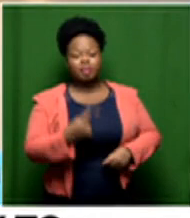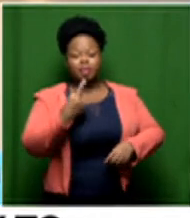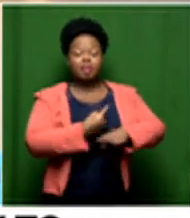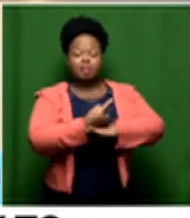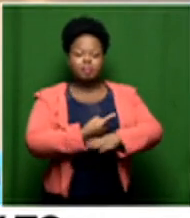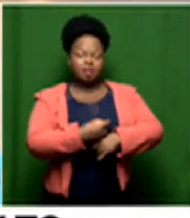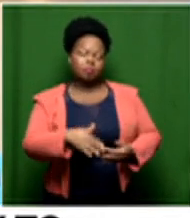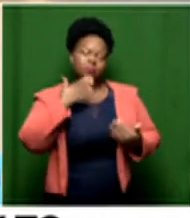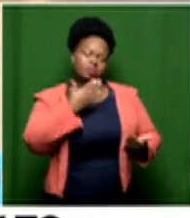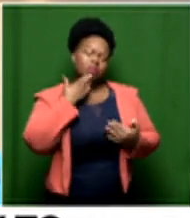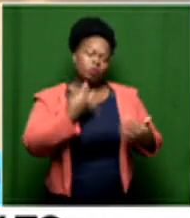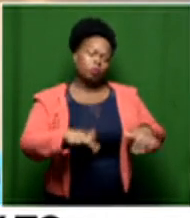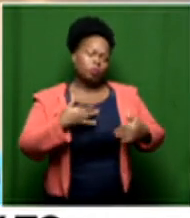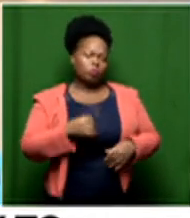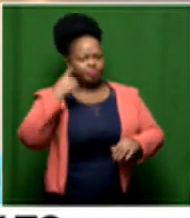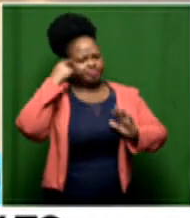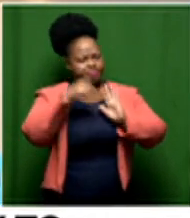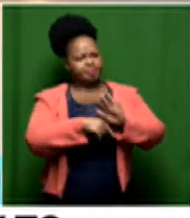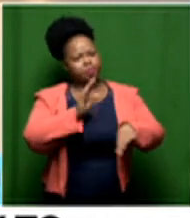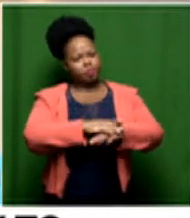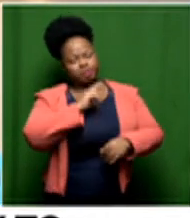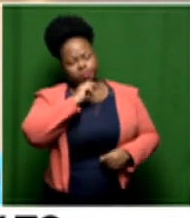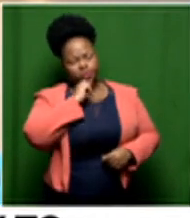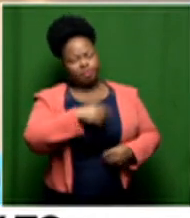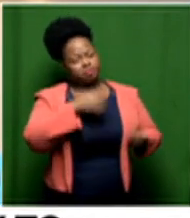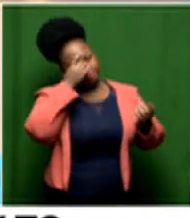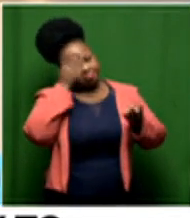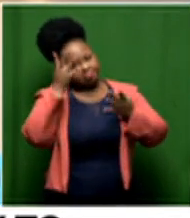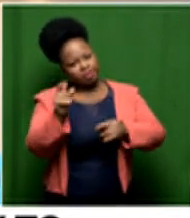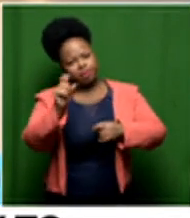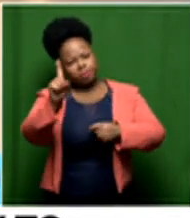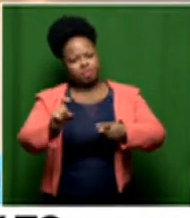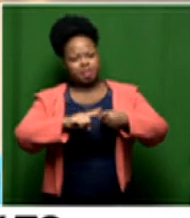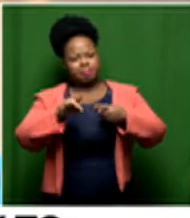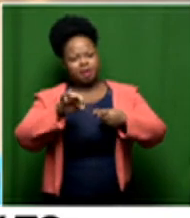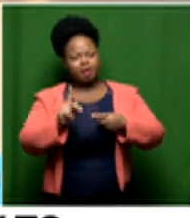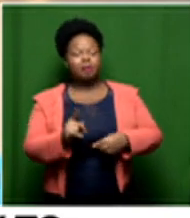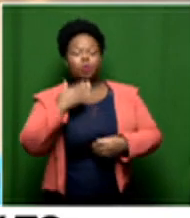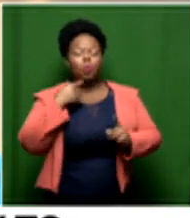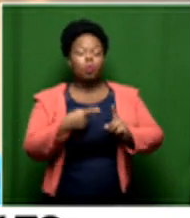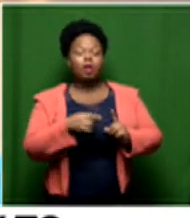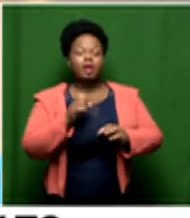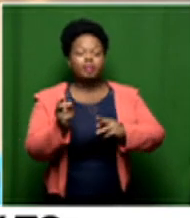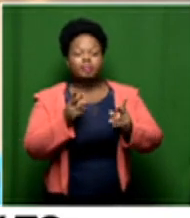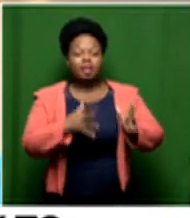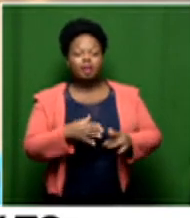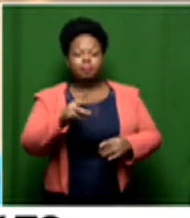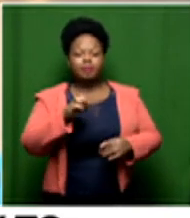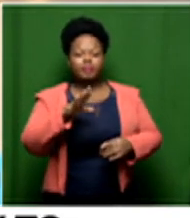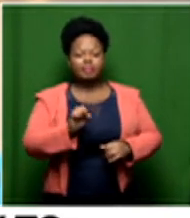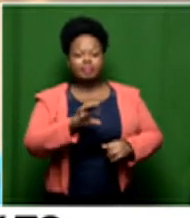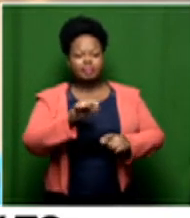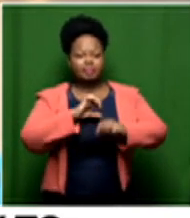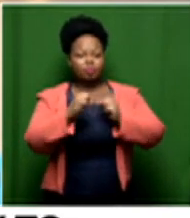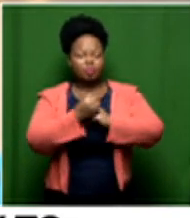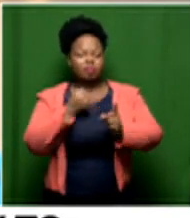hour. You've given us a lot of food for thought here this morning, and we'll certainly pass those questions on. Mark Haywood, editor of Maverick Citizen and a social